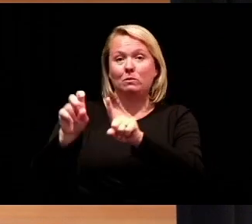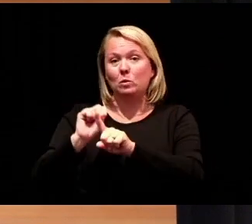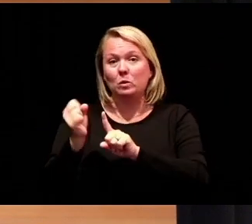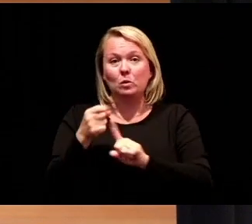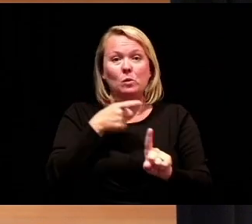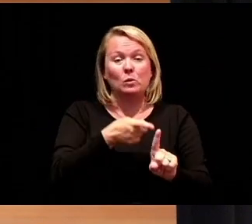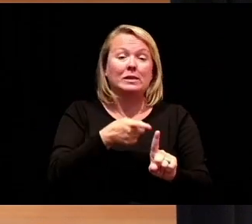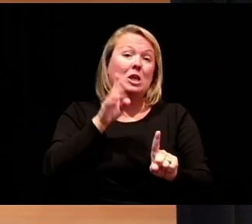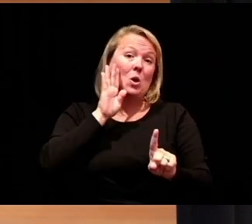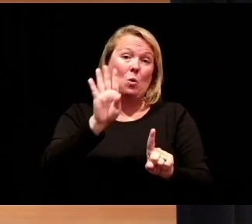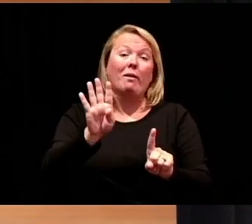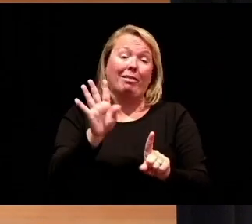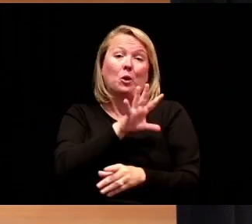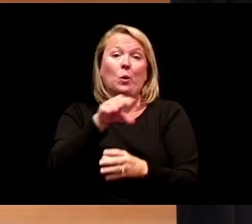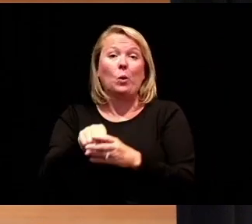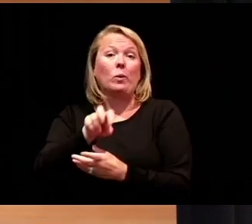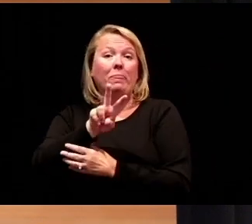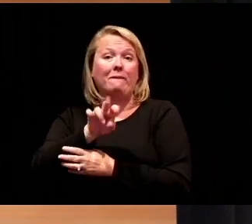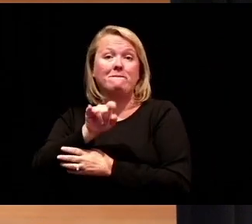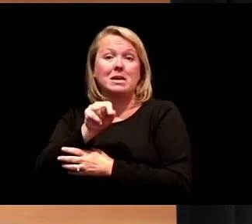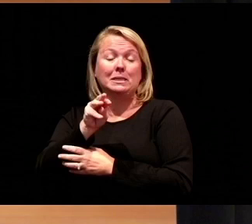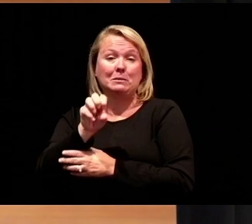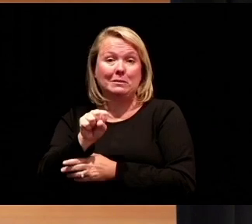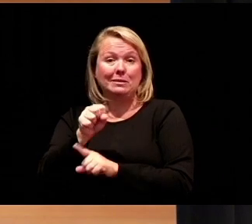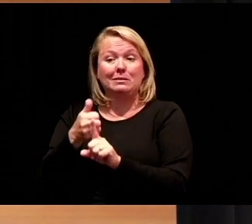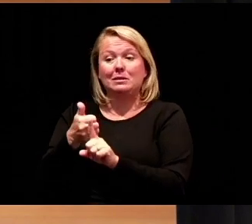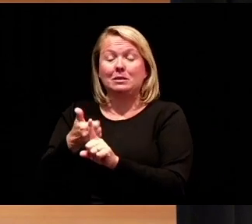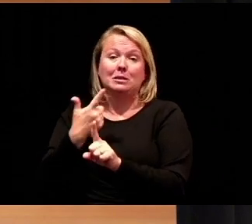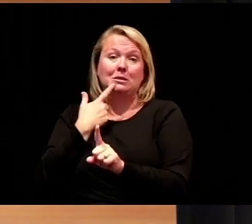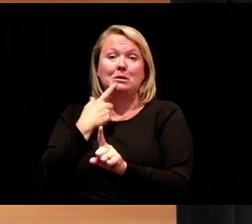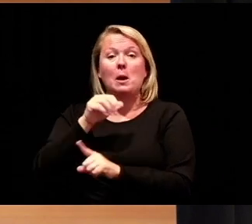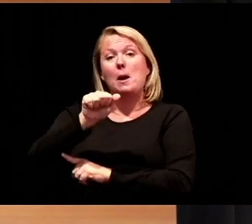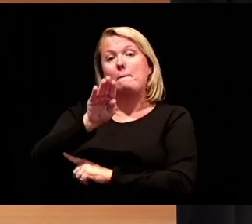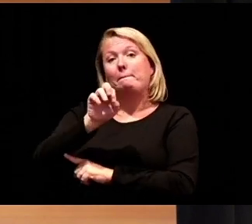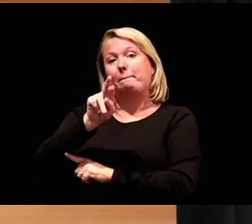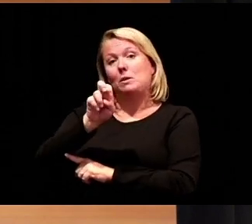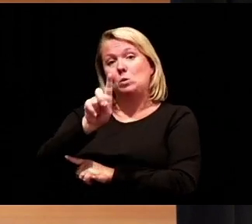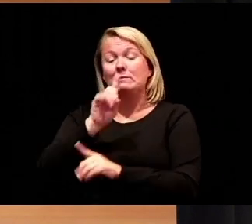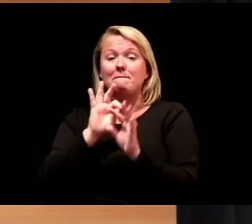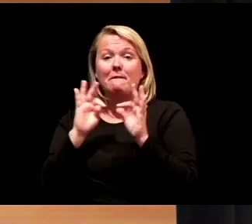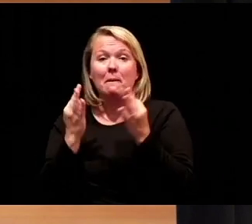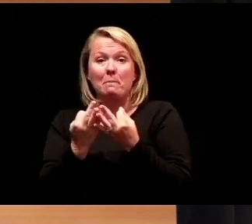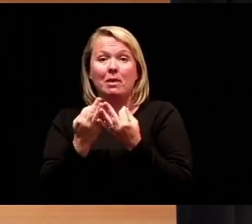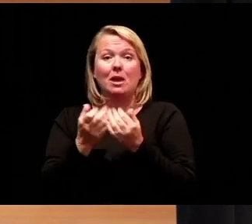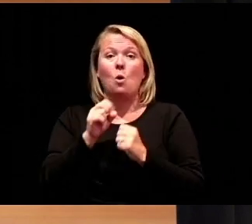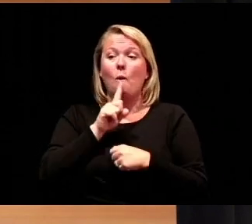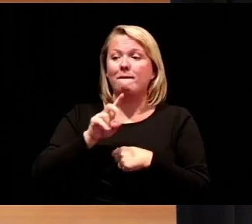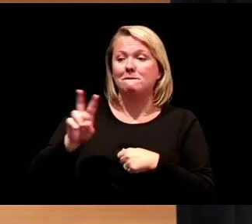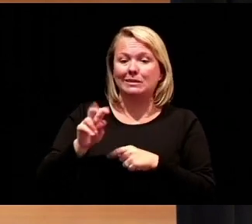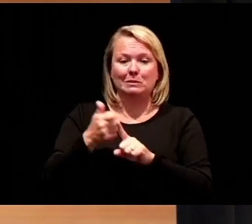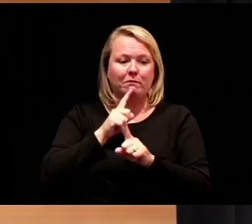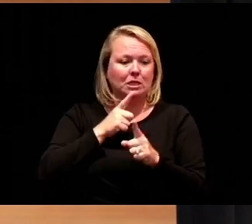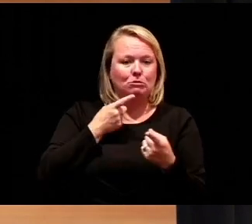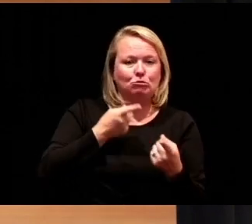records expunged or removed, and by definition they shouldn't have criminal history. But like I think